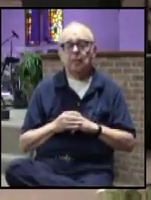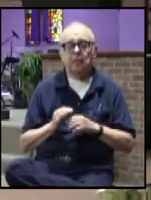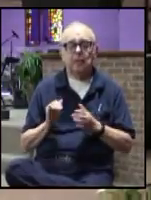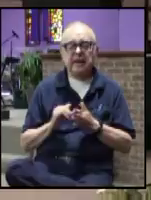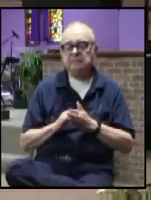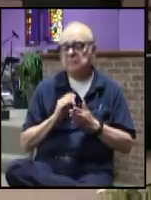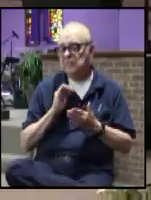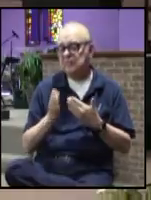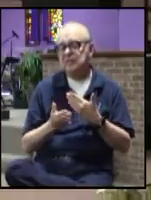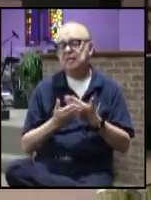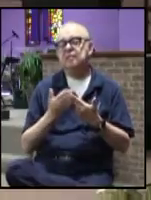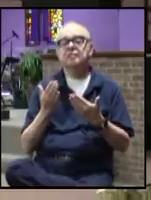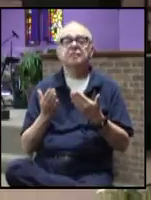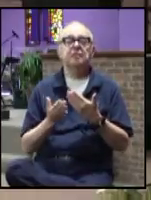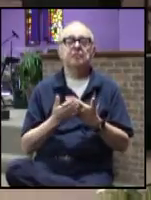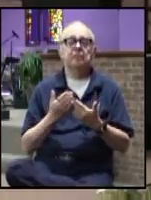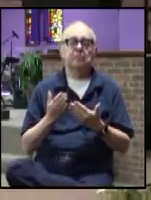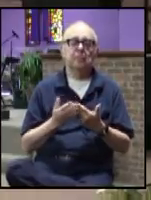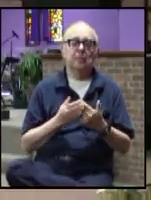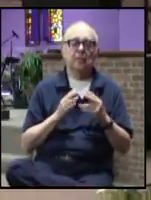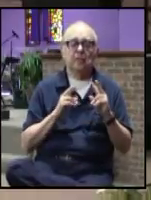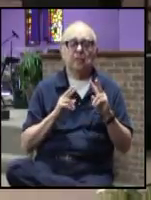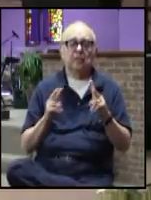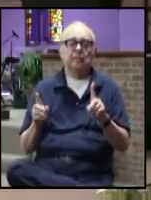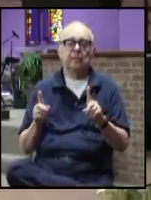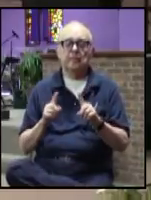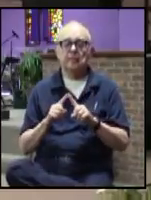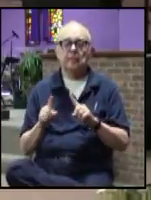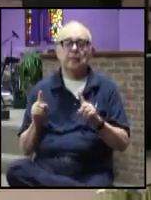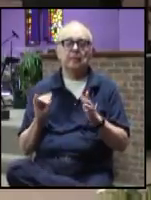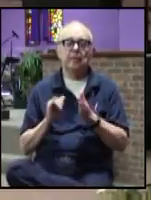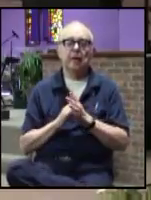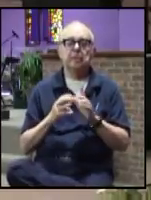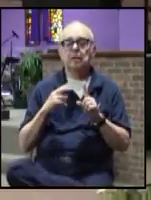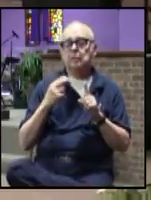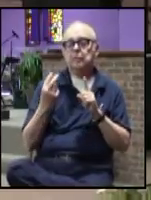it's easy to look at it from that perspective.